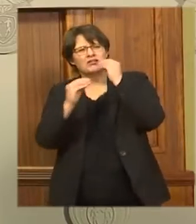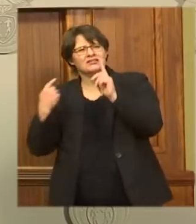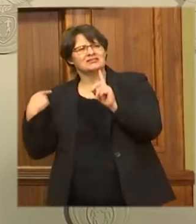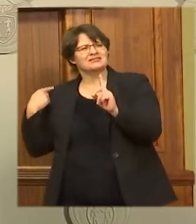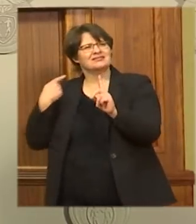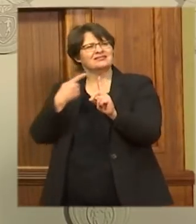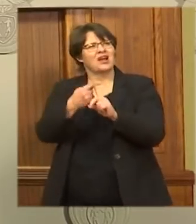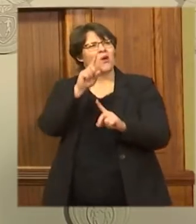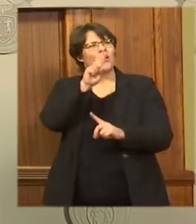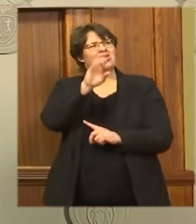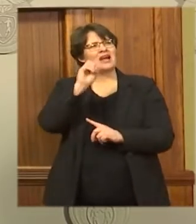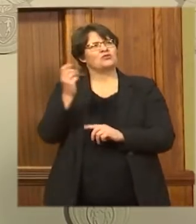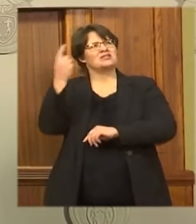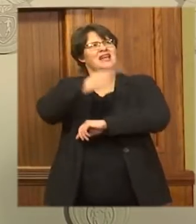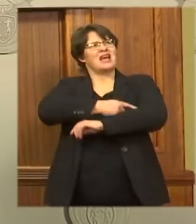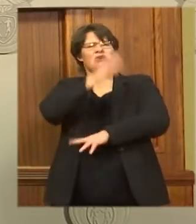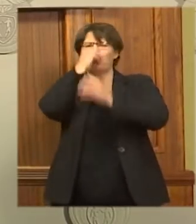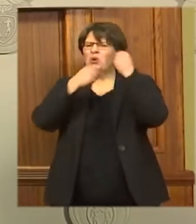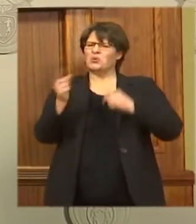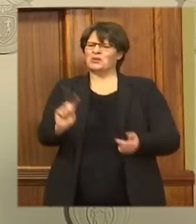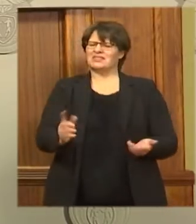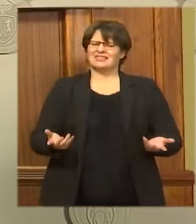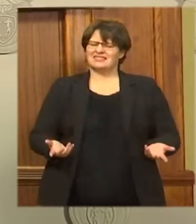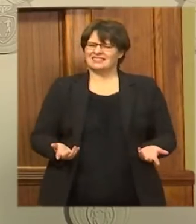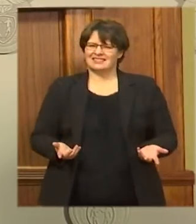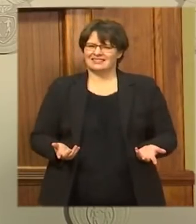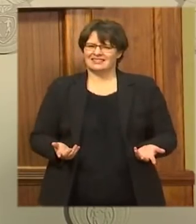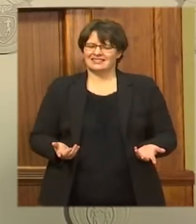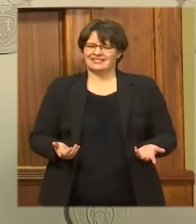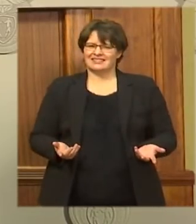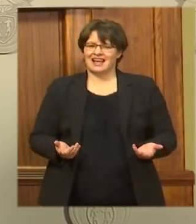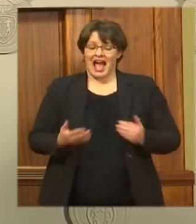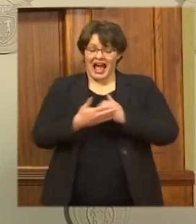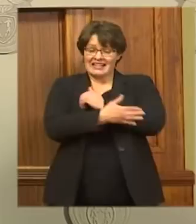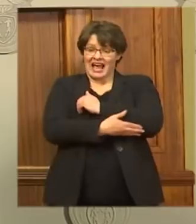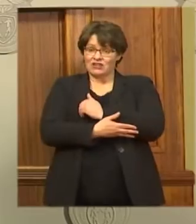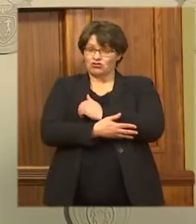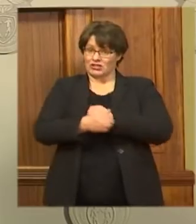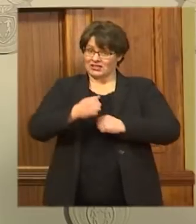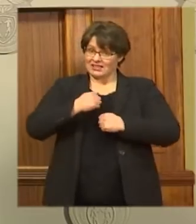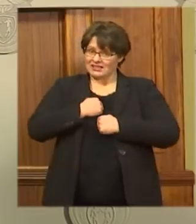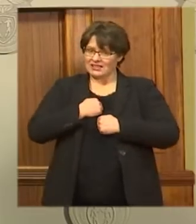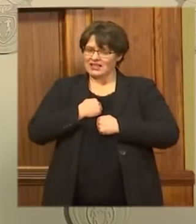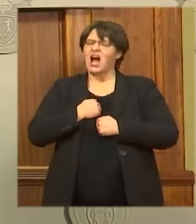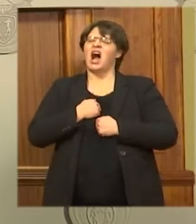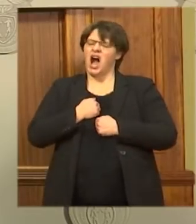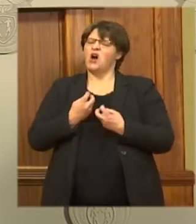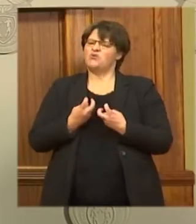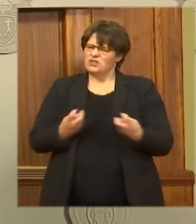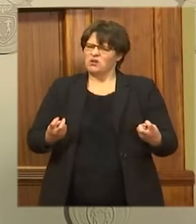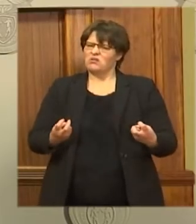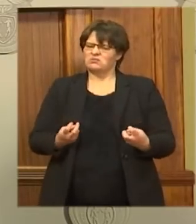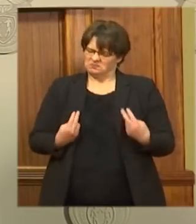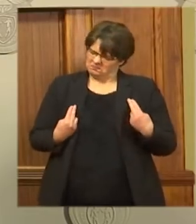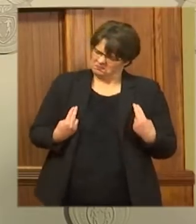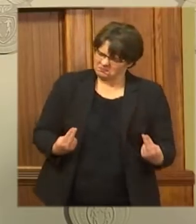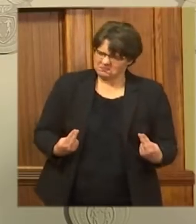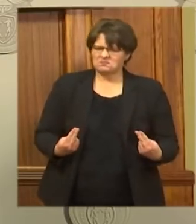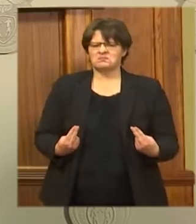100 days, it is this: that we are a resilient, resourceful, and determined